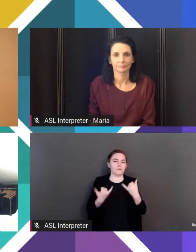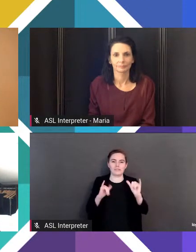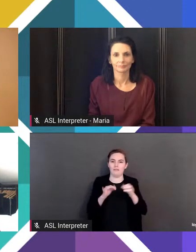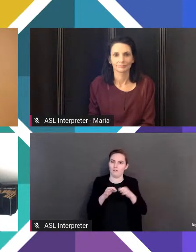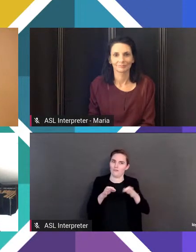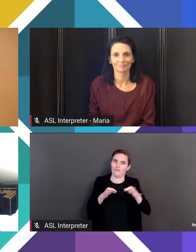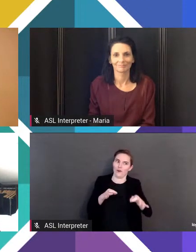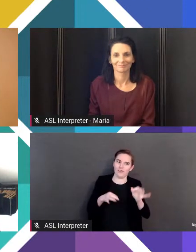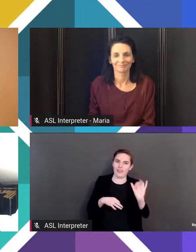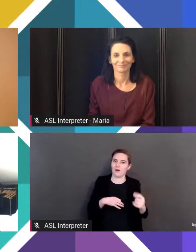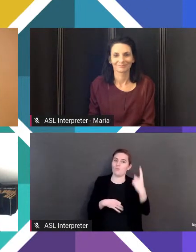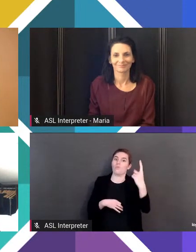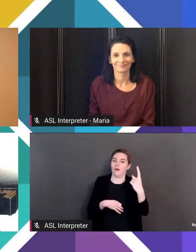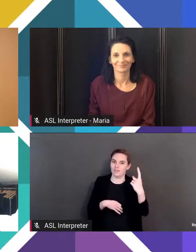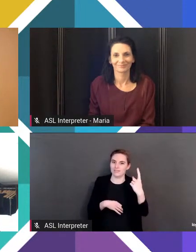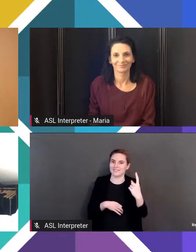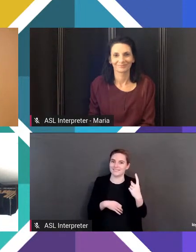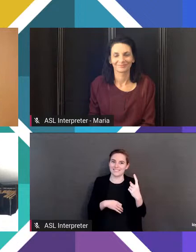one semester.